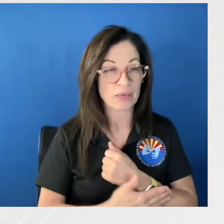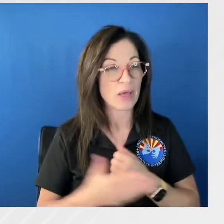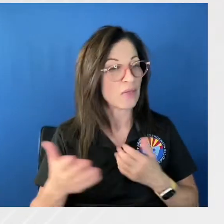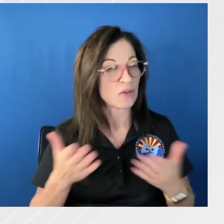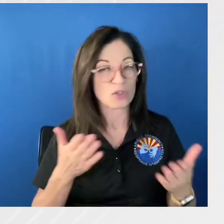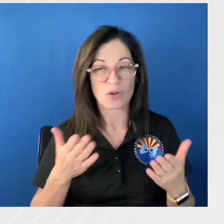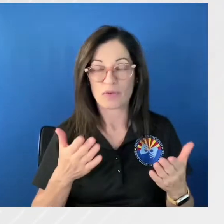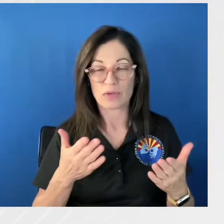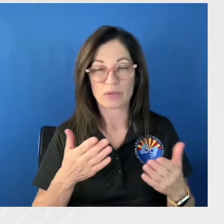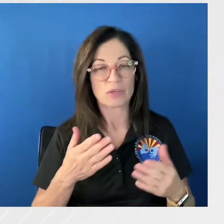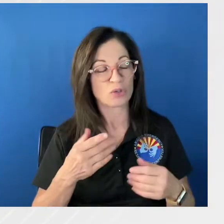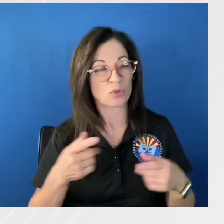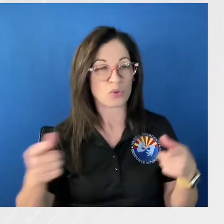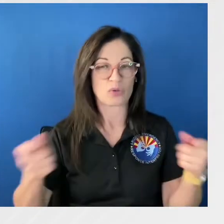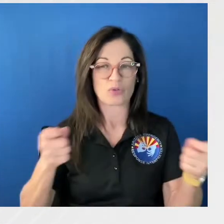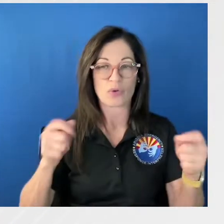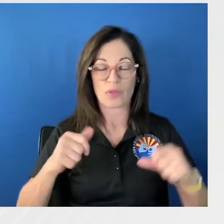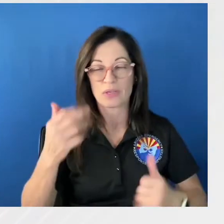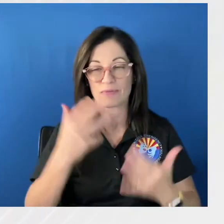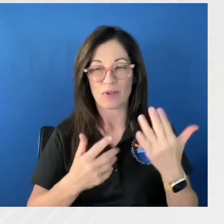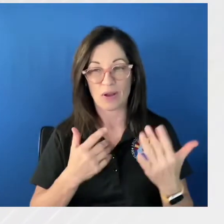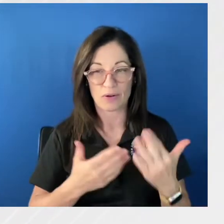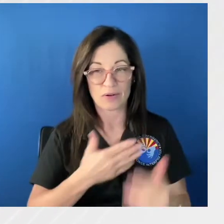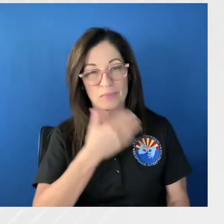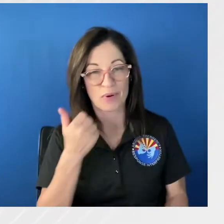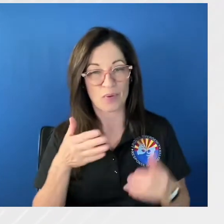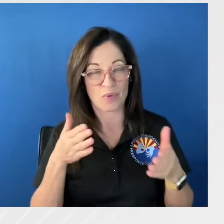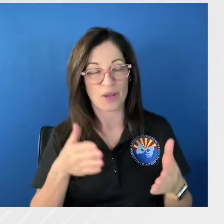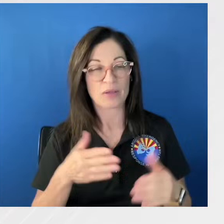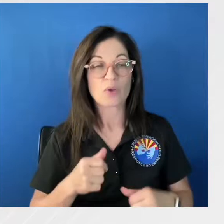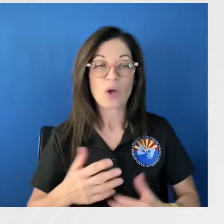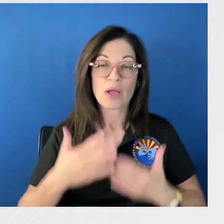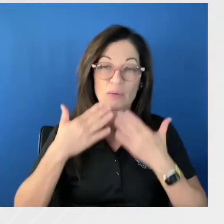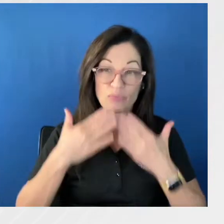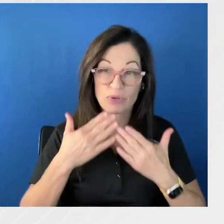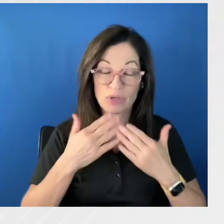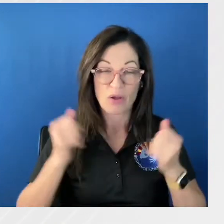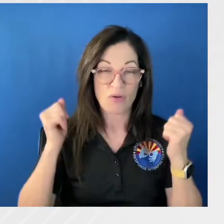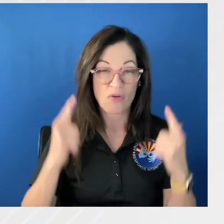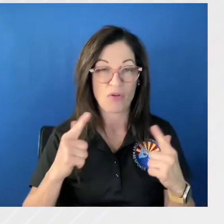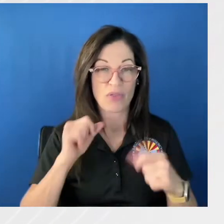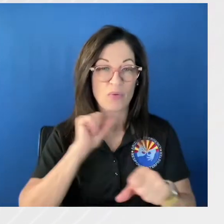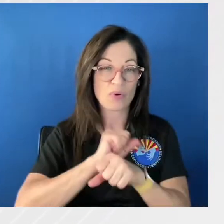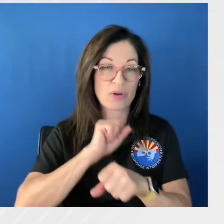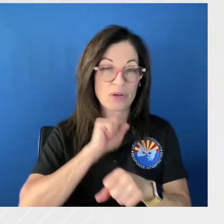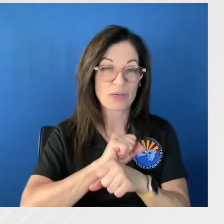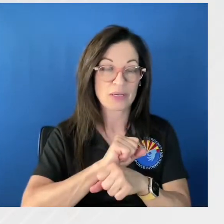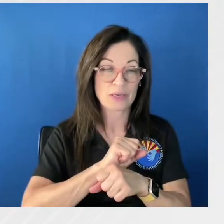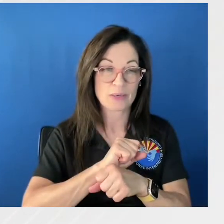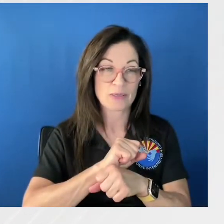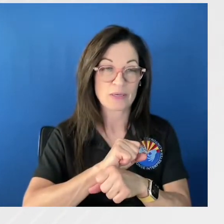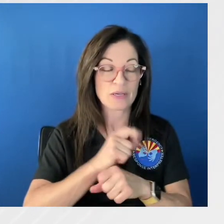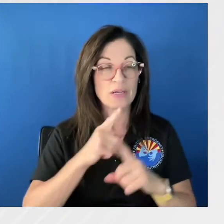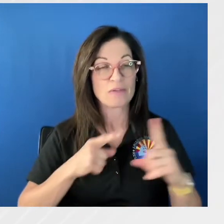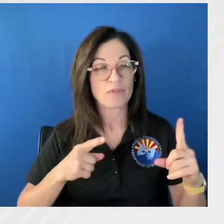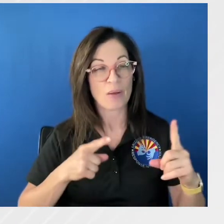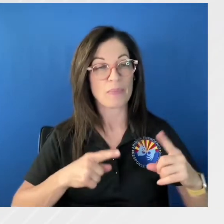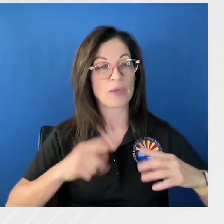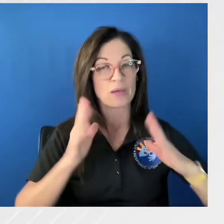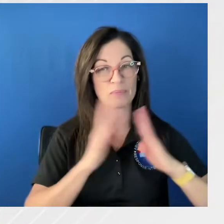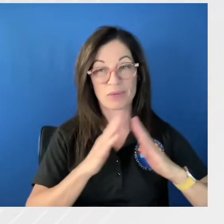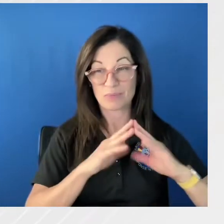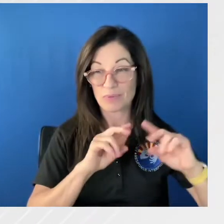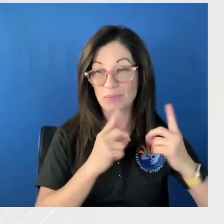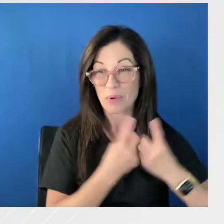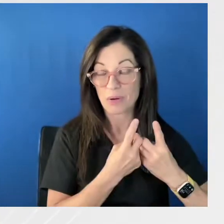bring this to a better place. So I appreciate all the effort from the municipal departments, like I